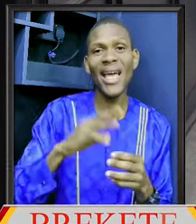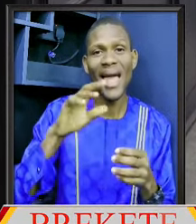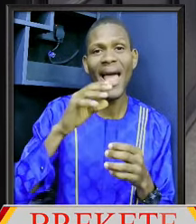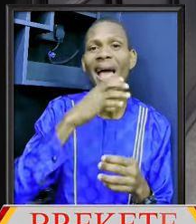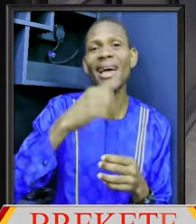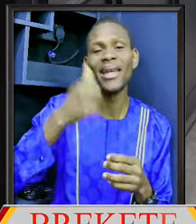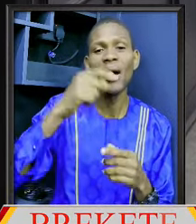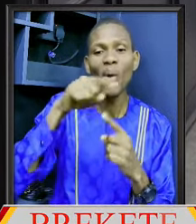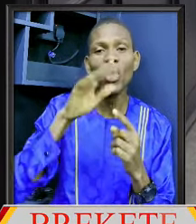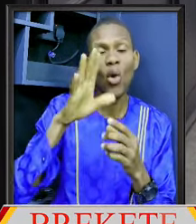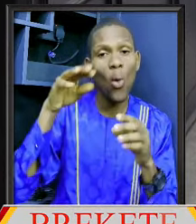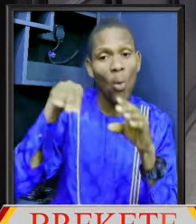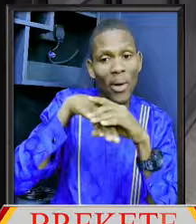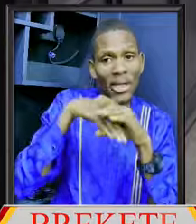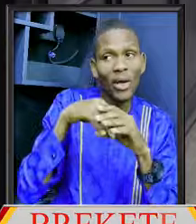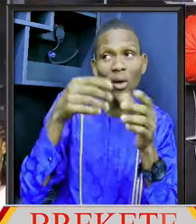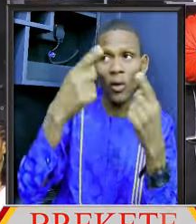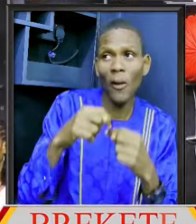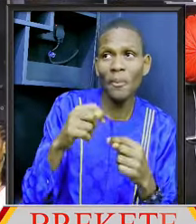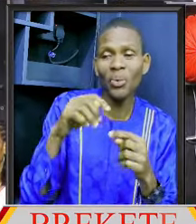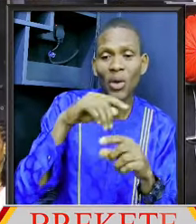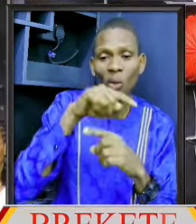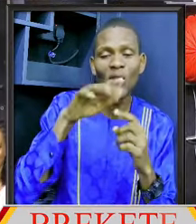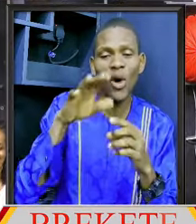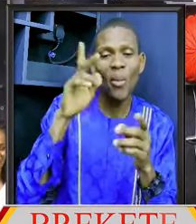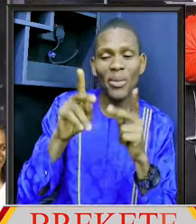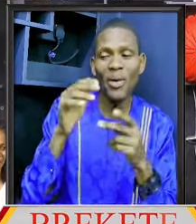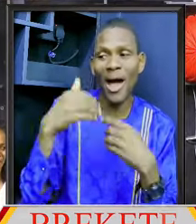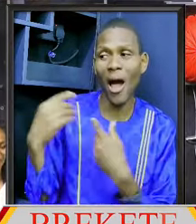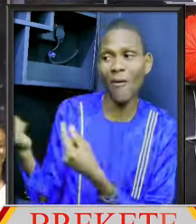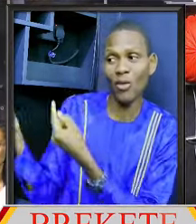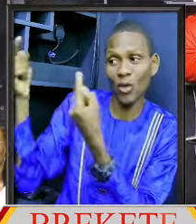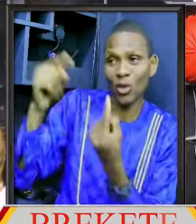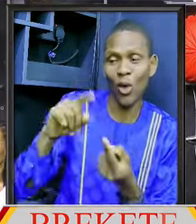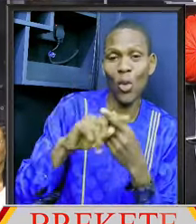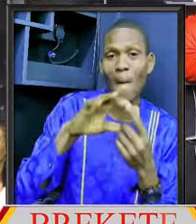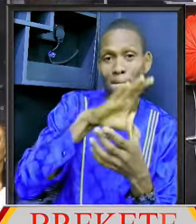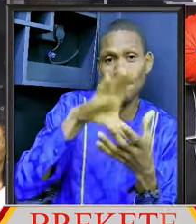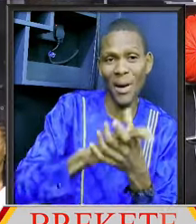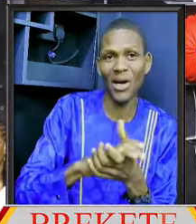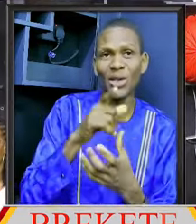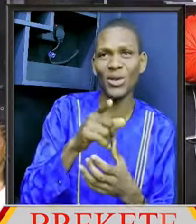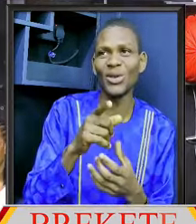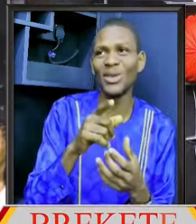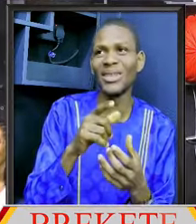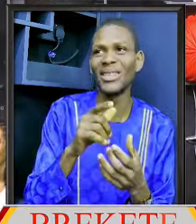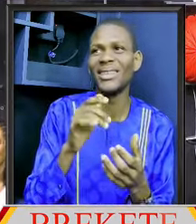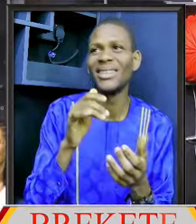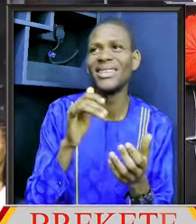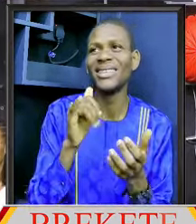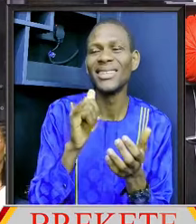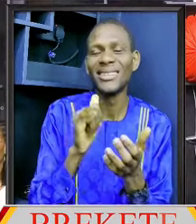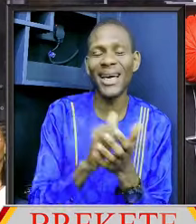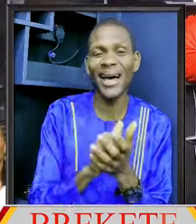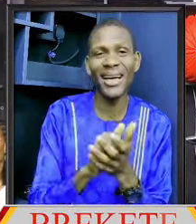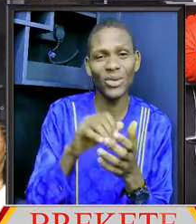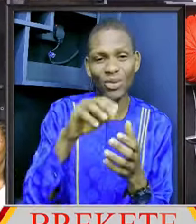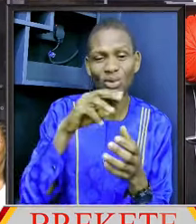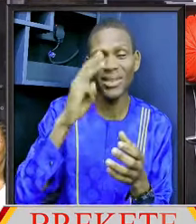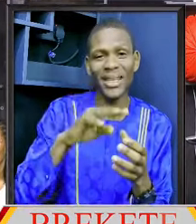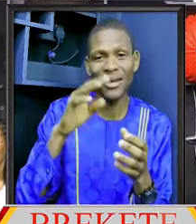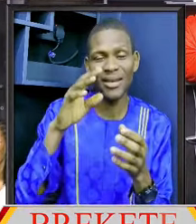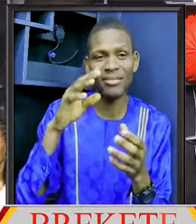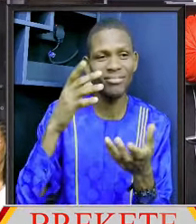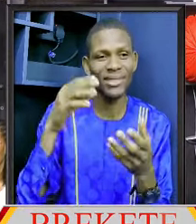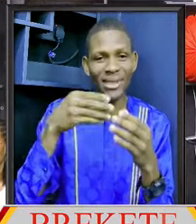when your wedding come, when your people don't come from to marry you, now you go remember one